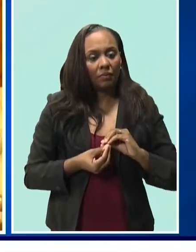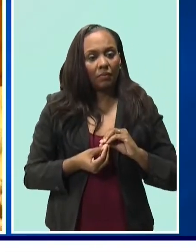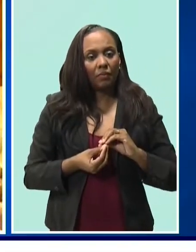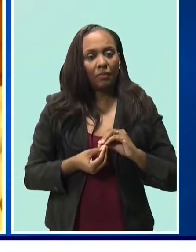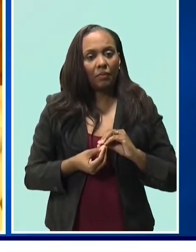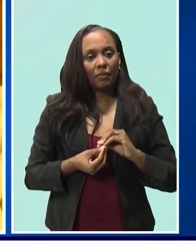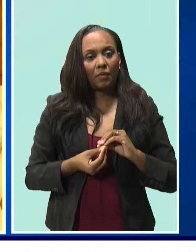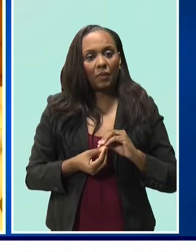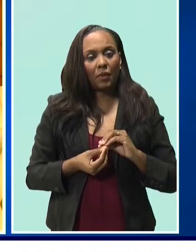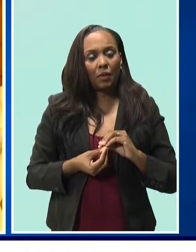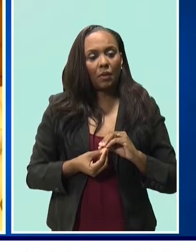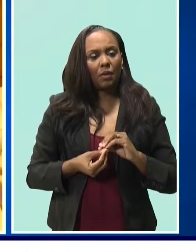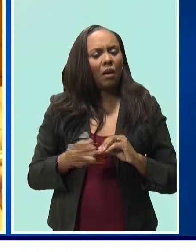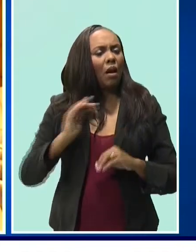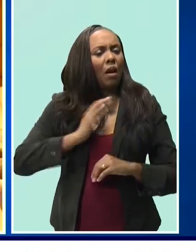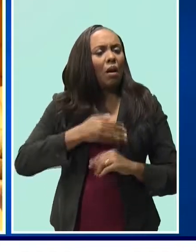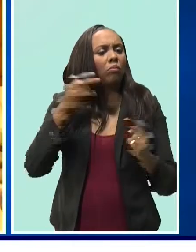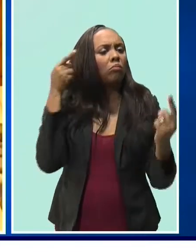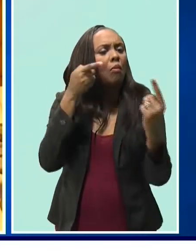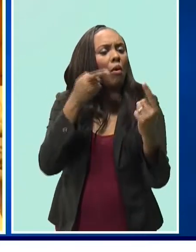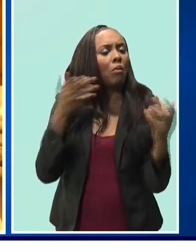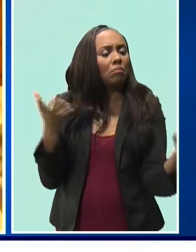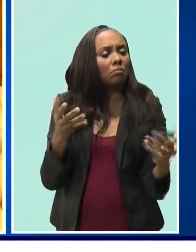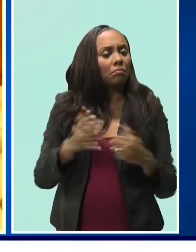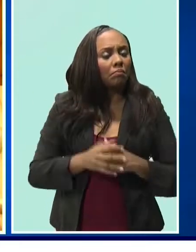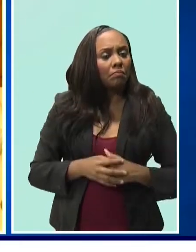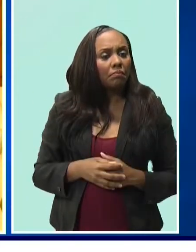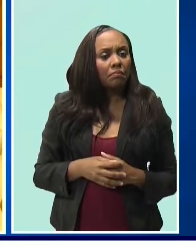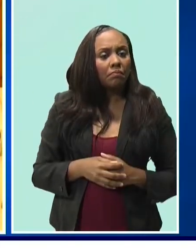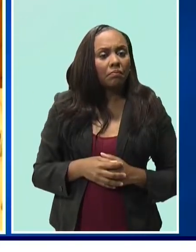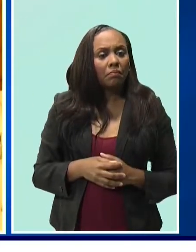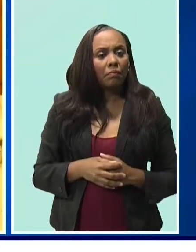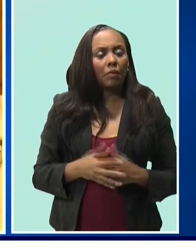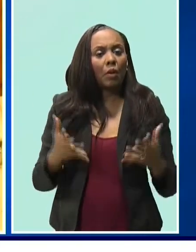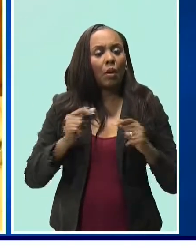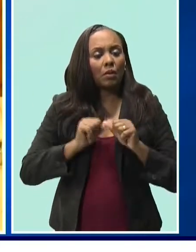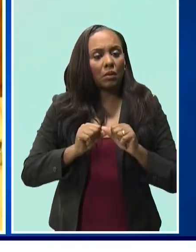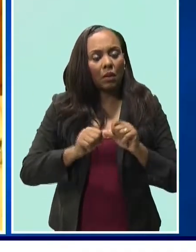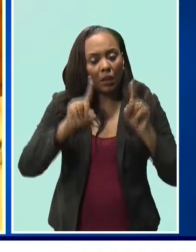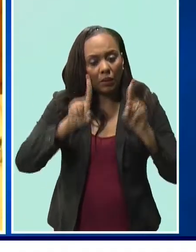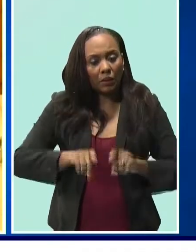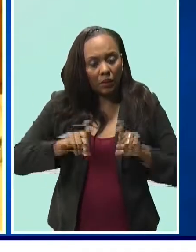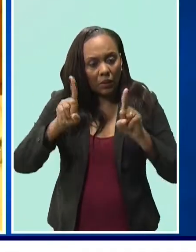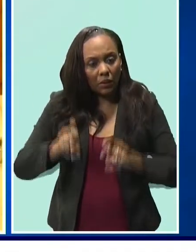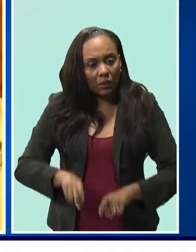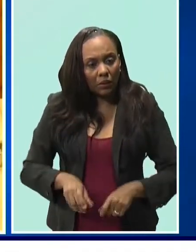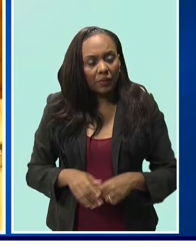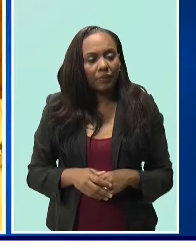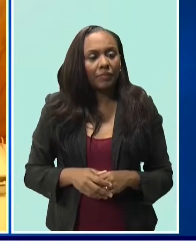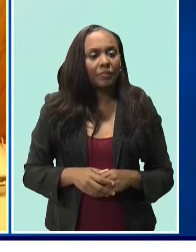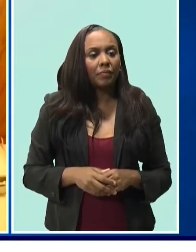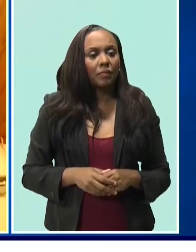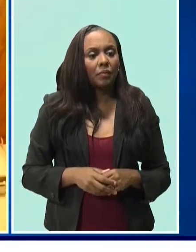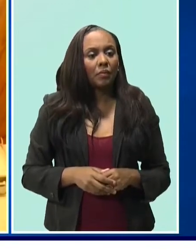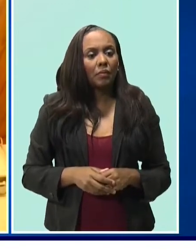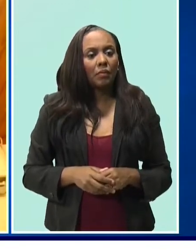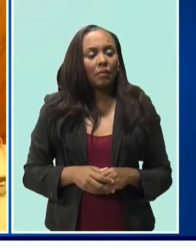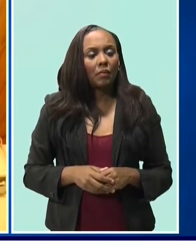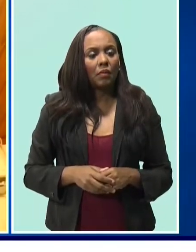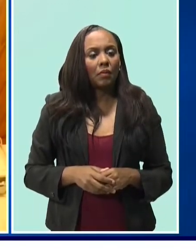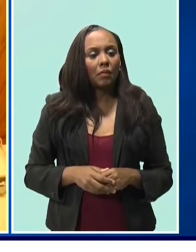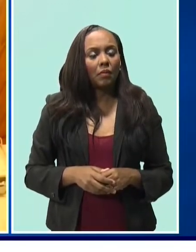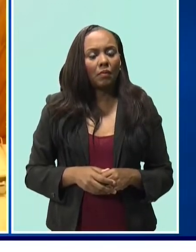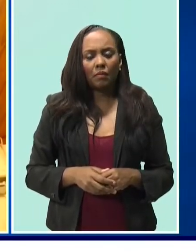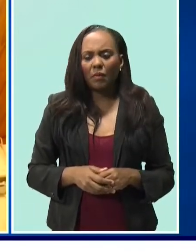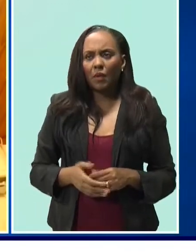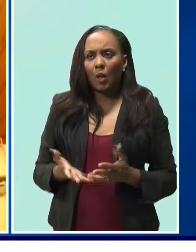are trying to achieve with this scale-up testing. Okay, let